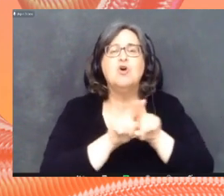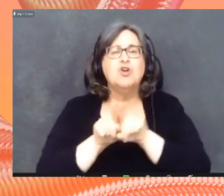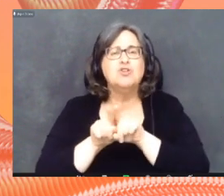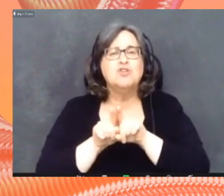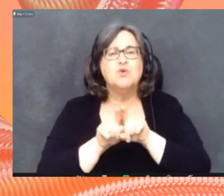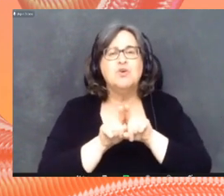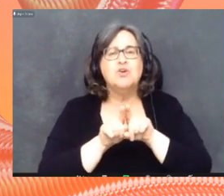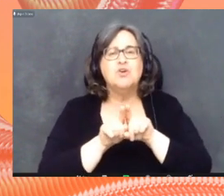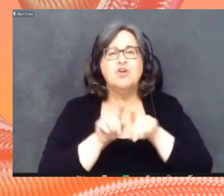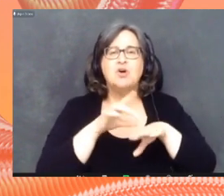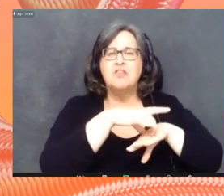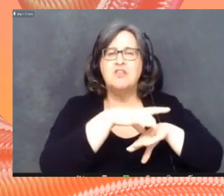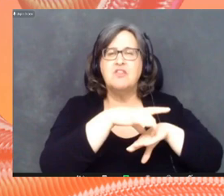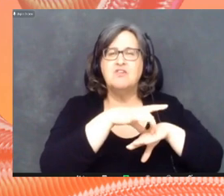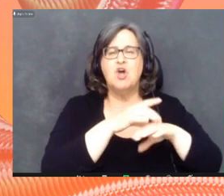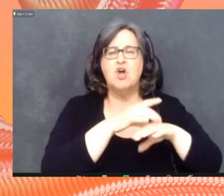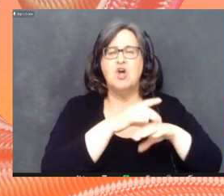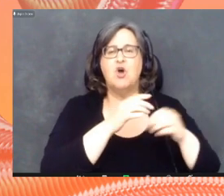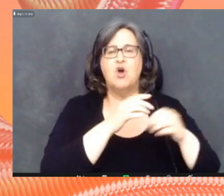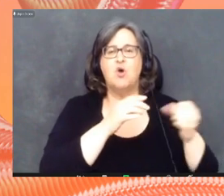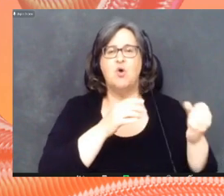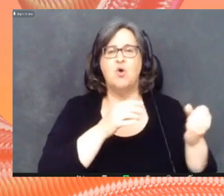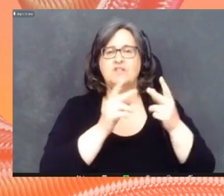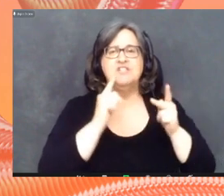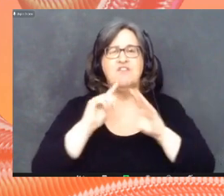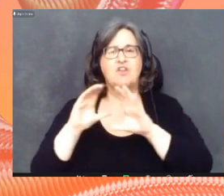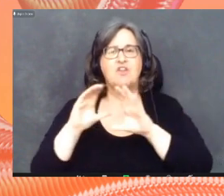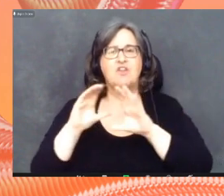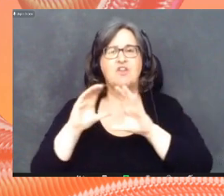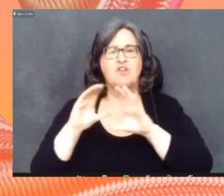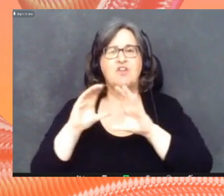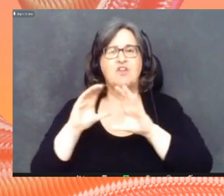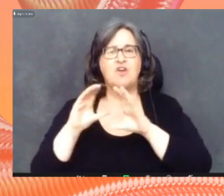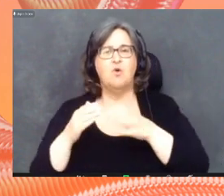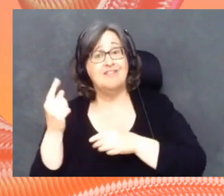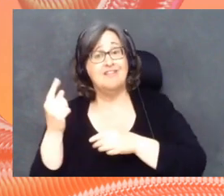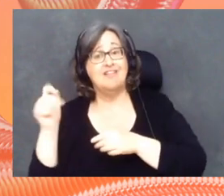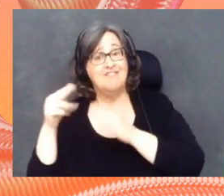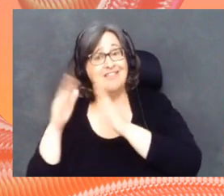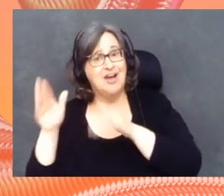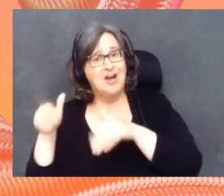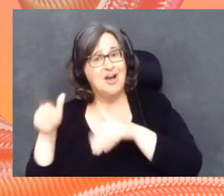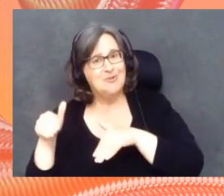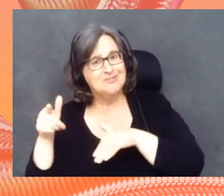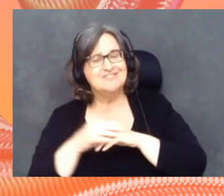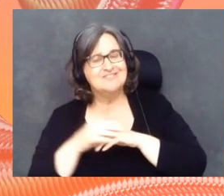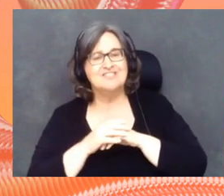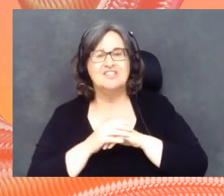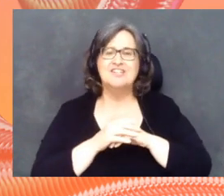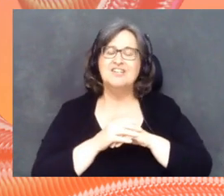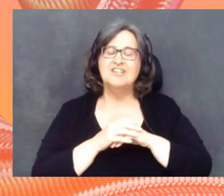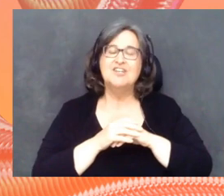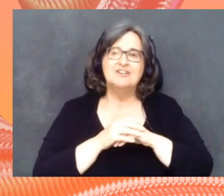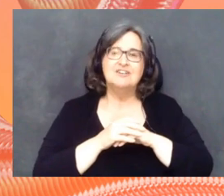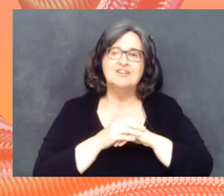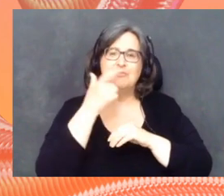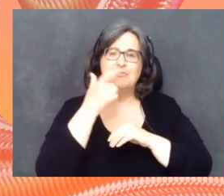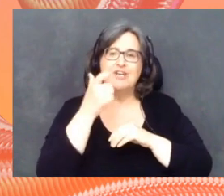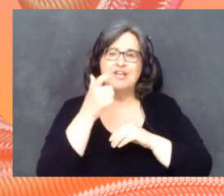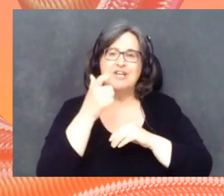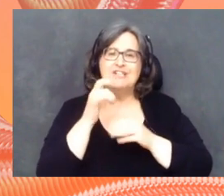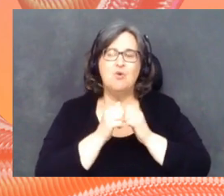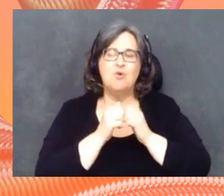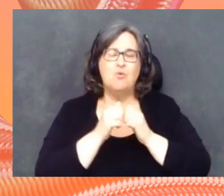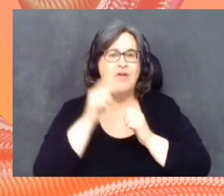of holding space for the collective when it's in the 11th house. So it's like what, and because it's with the